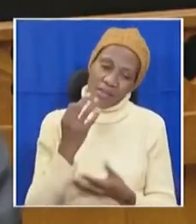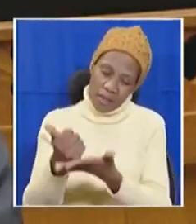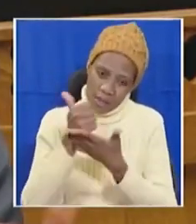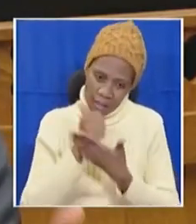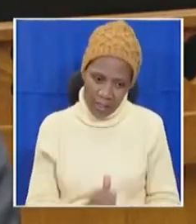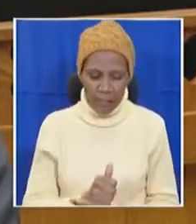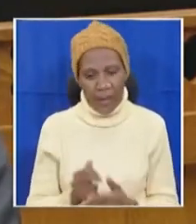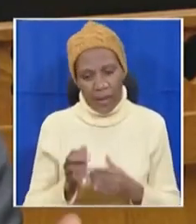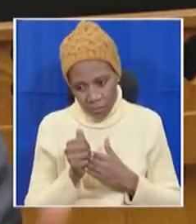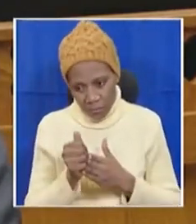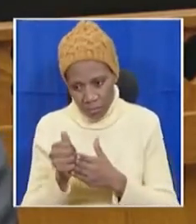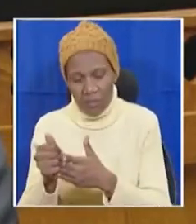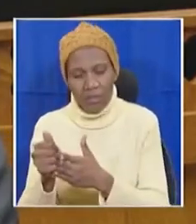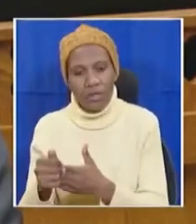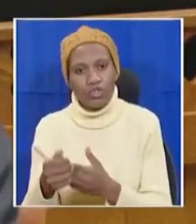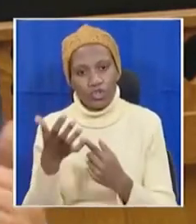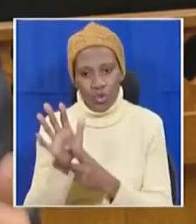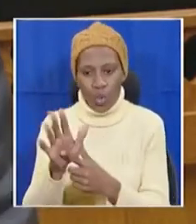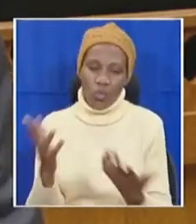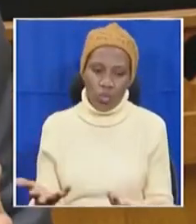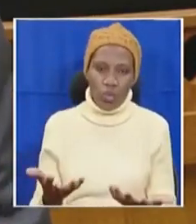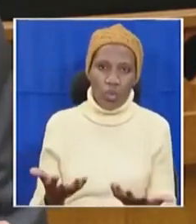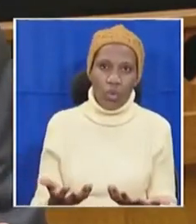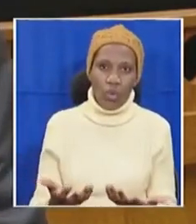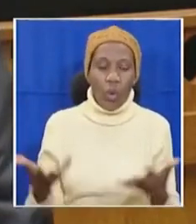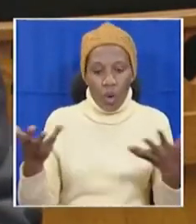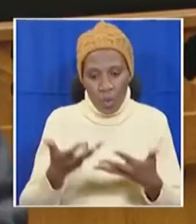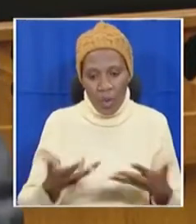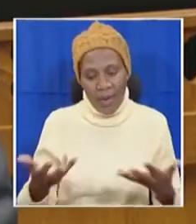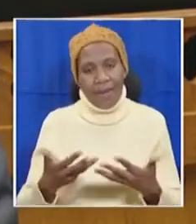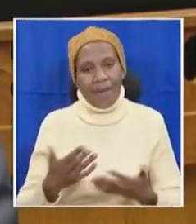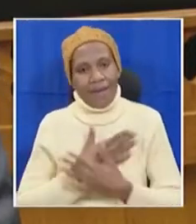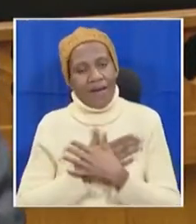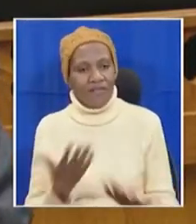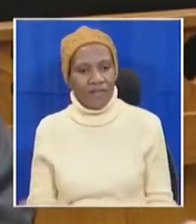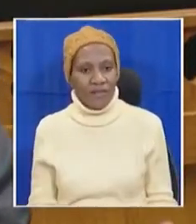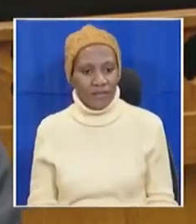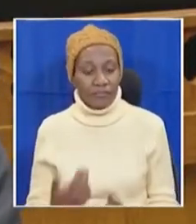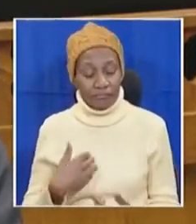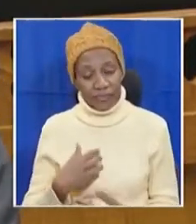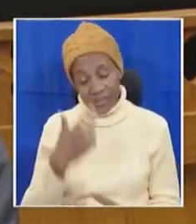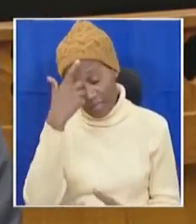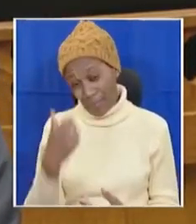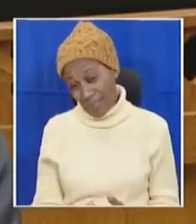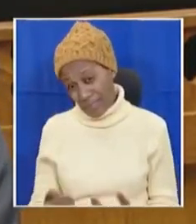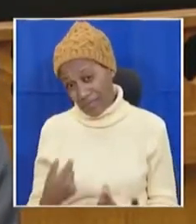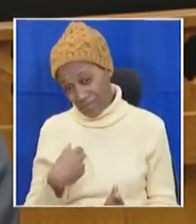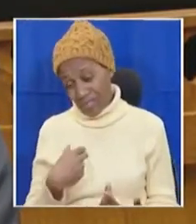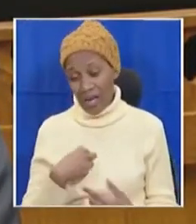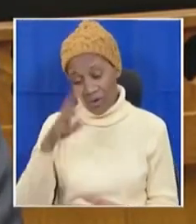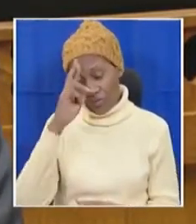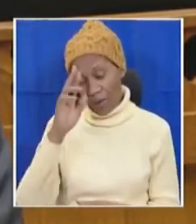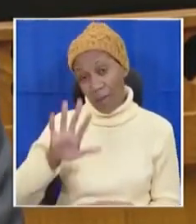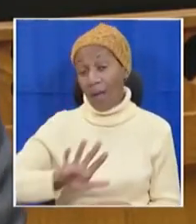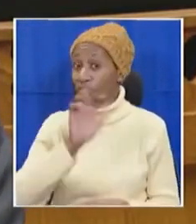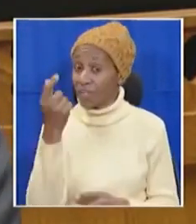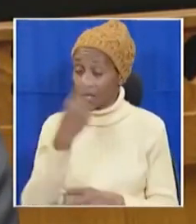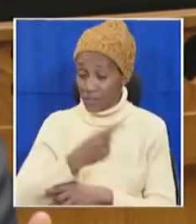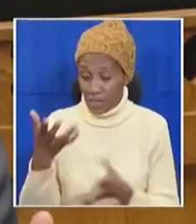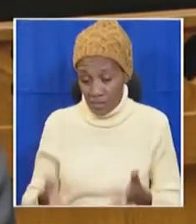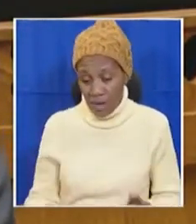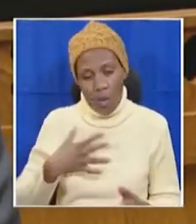guidance from above. Where is the love?" And as a believer and as an African celebrating Africa Day today,